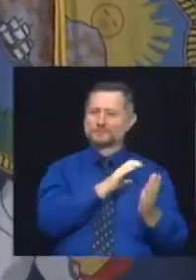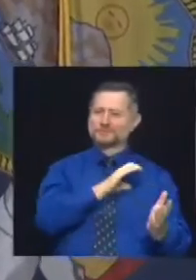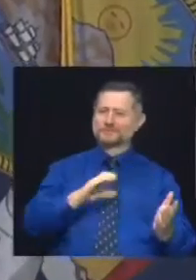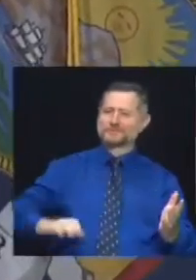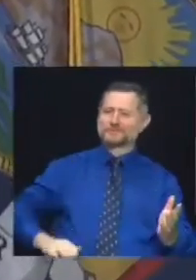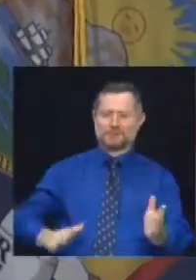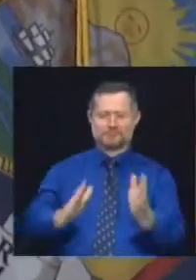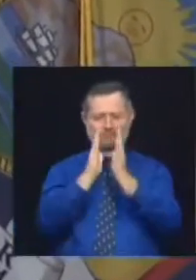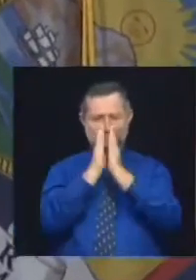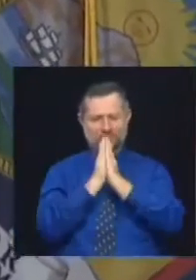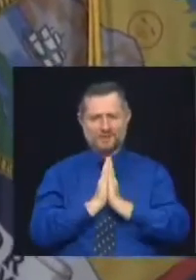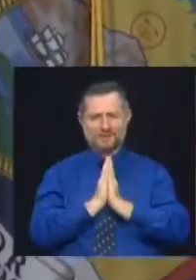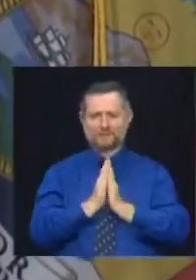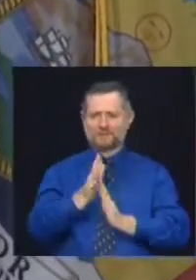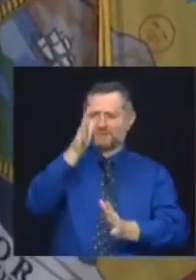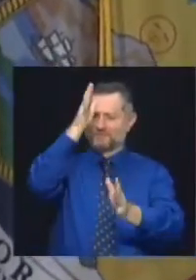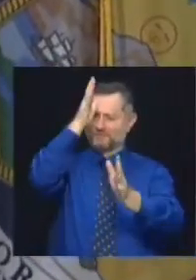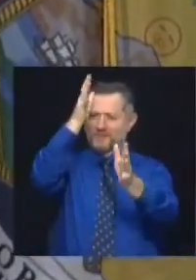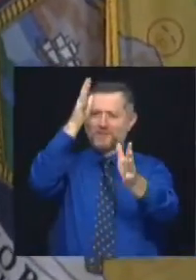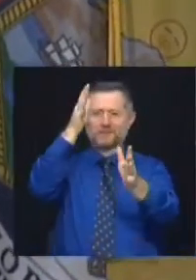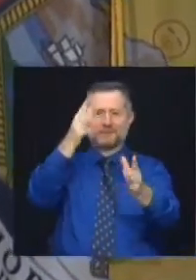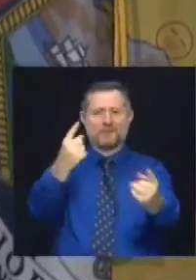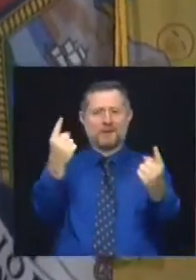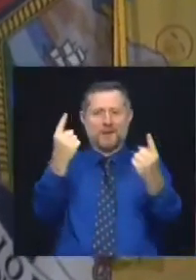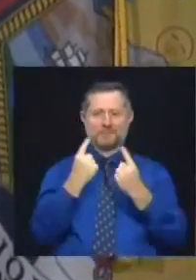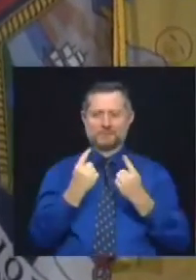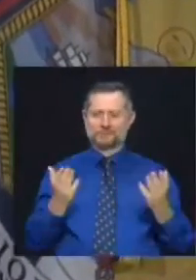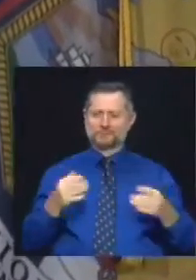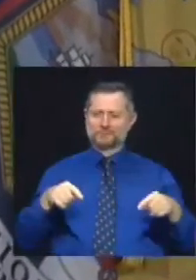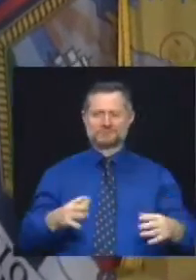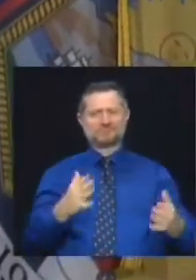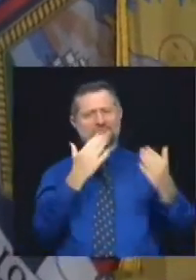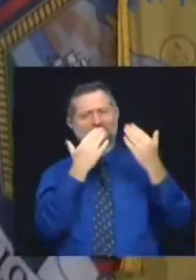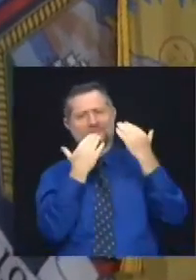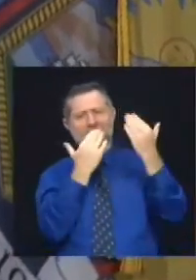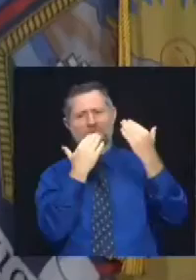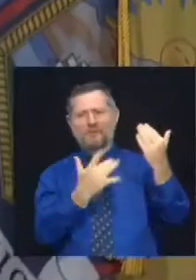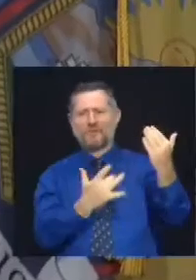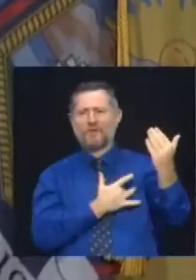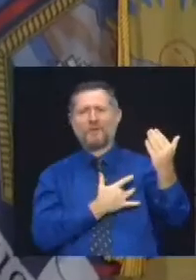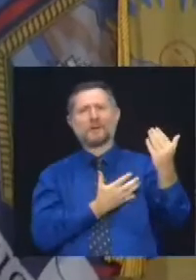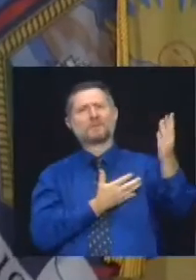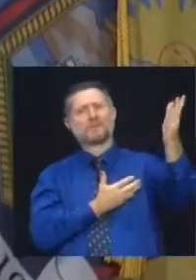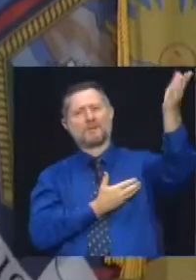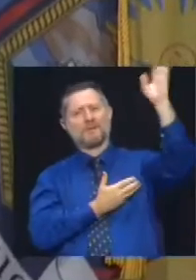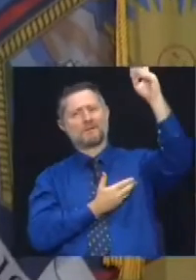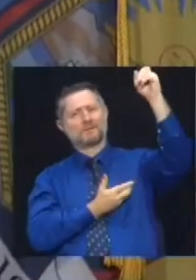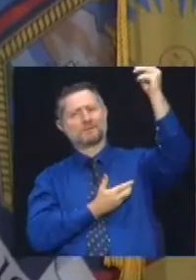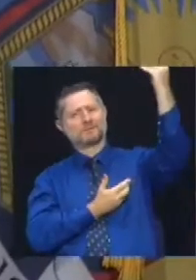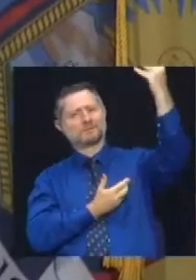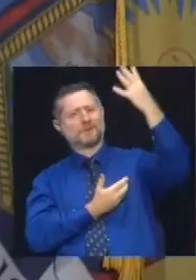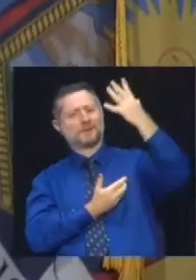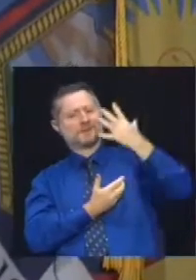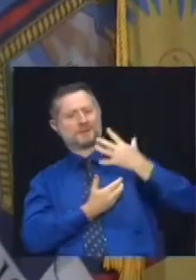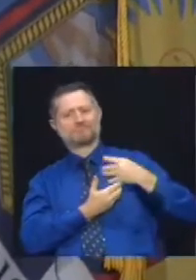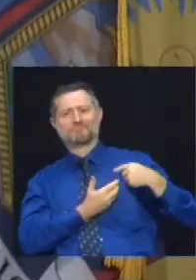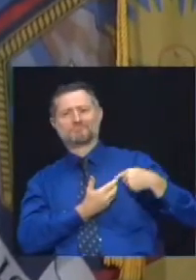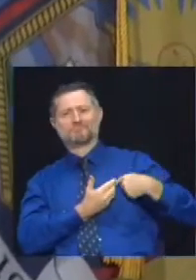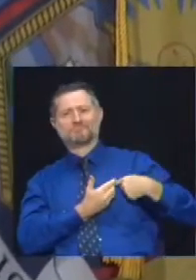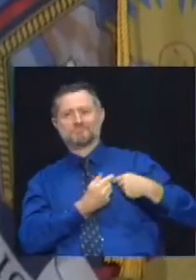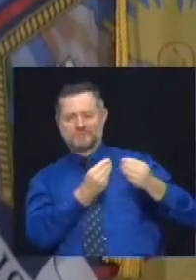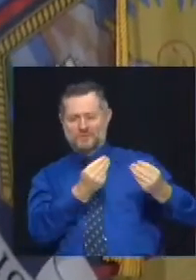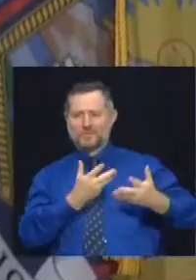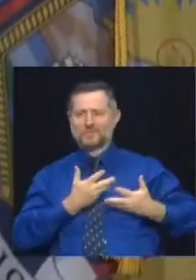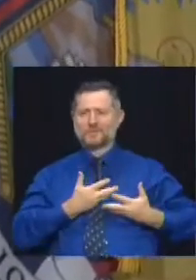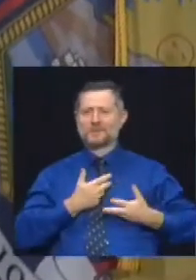with thanksgiving in our heart. The God of all grace, God that gave us the opportunity to be